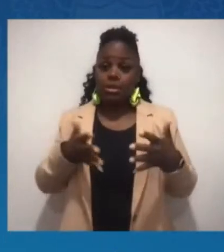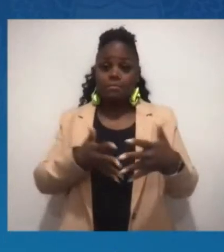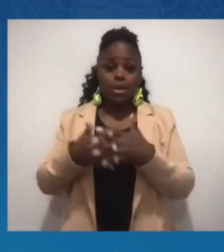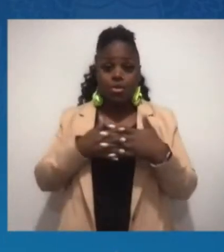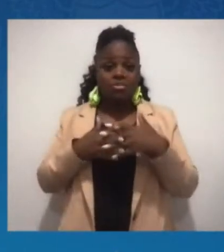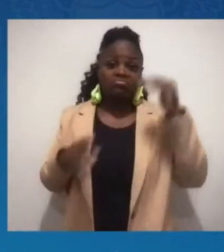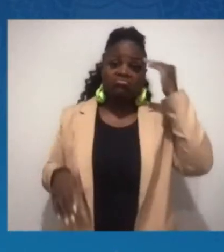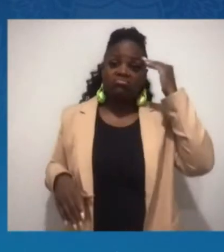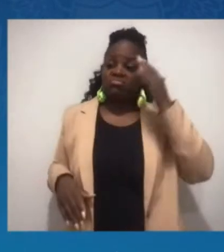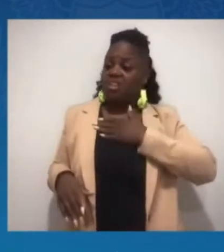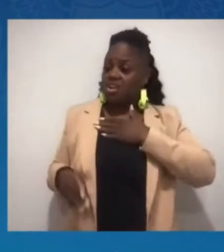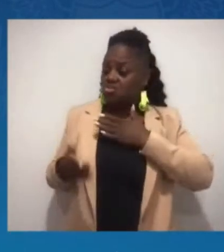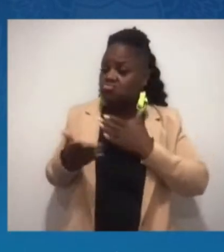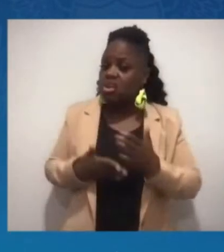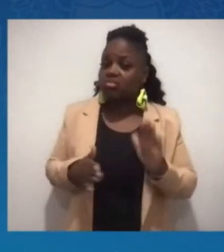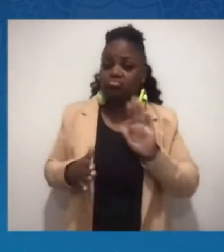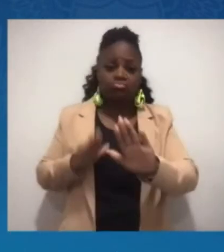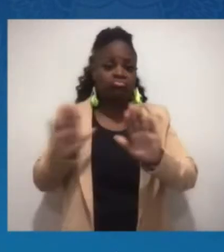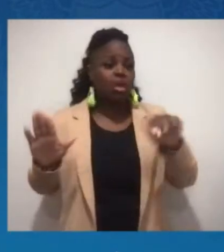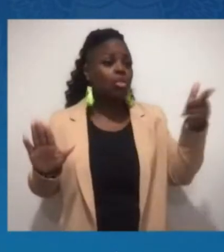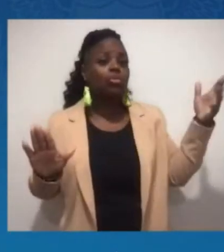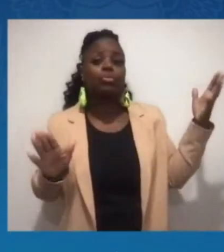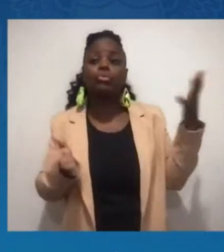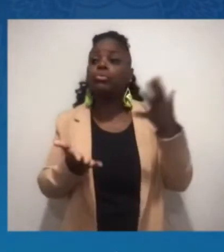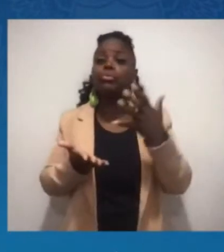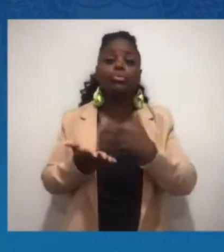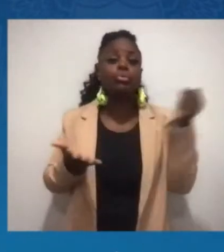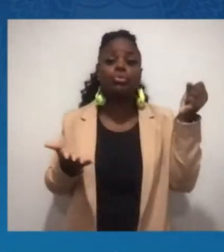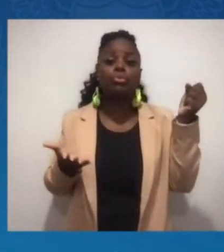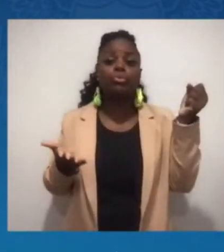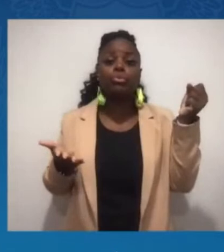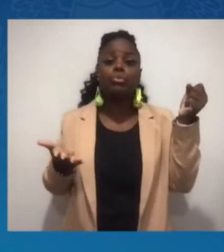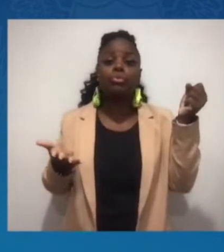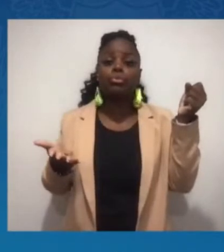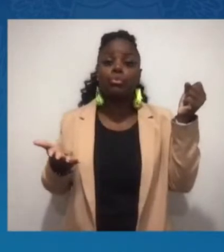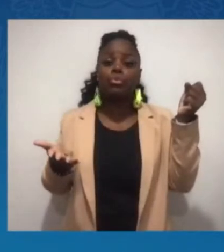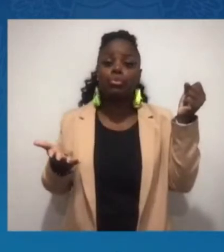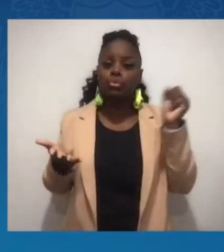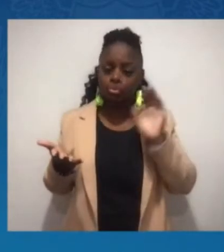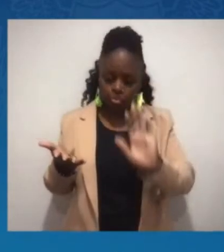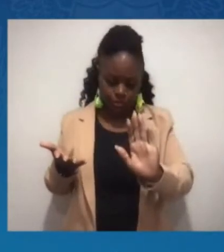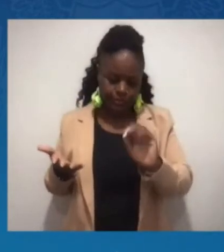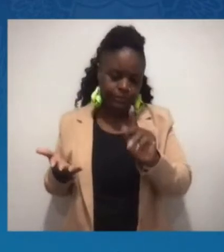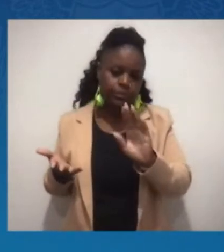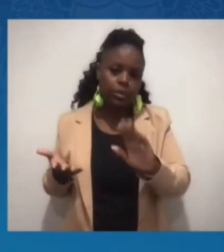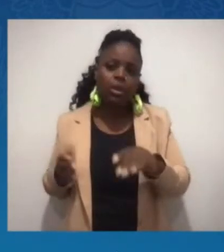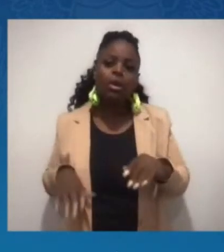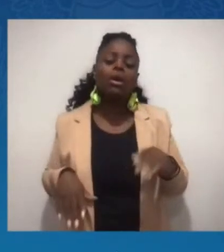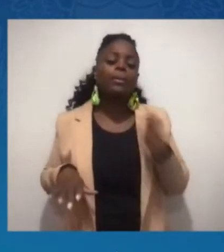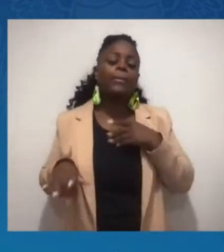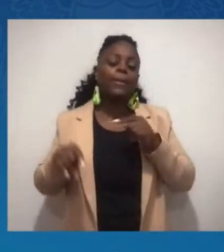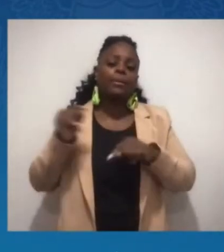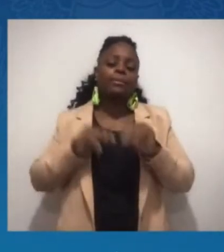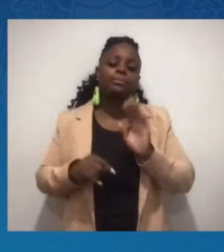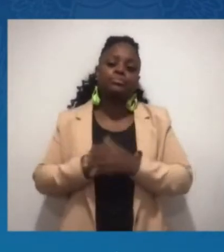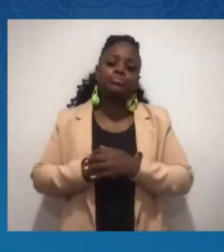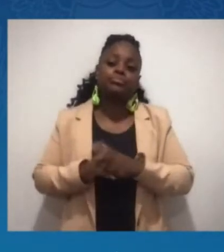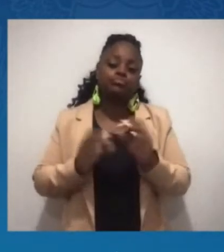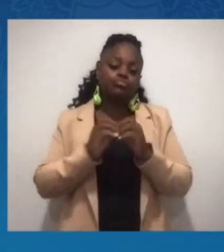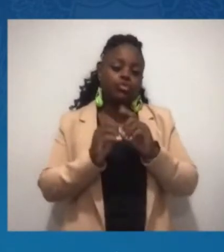And I'd like to just step back for a moment, and then I'll be more direct in my answer, but I'd like to step back and share with you, and